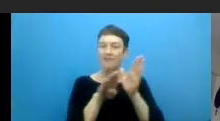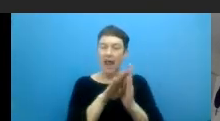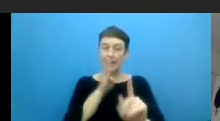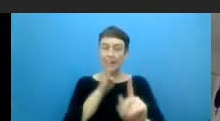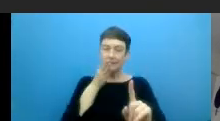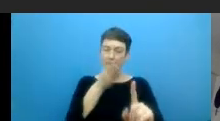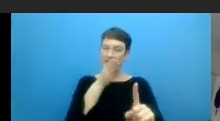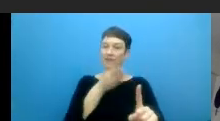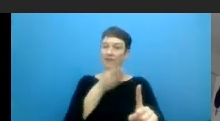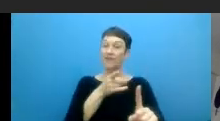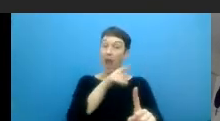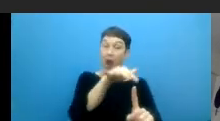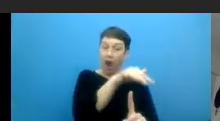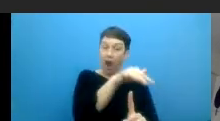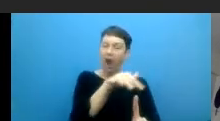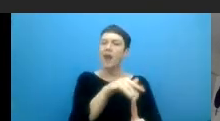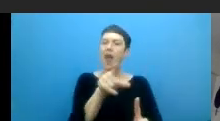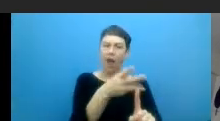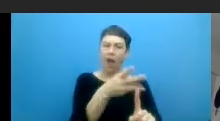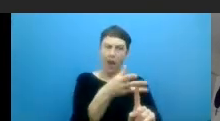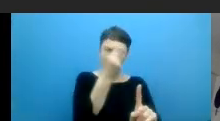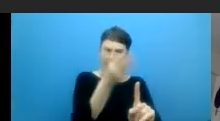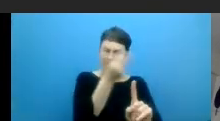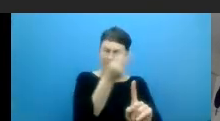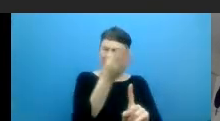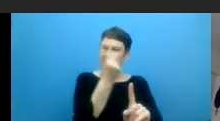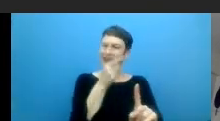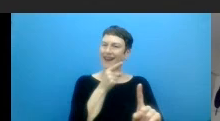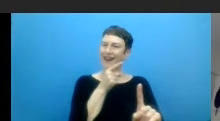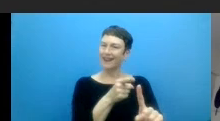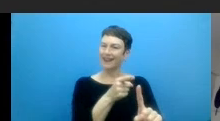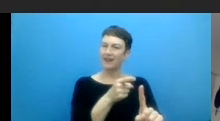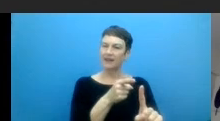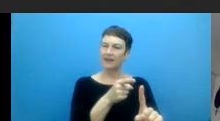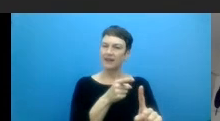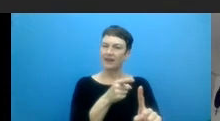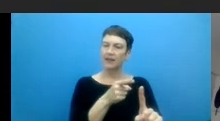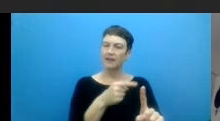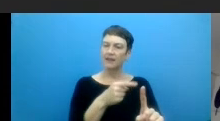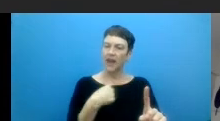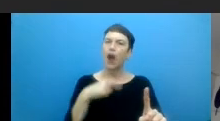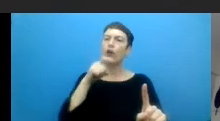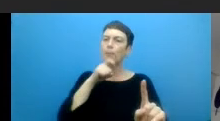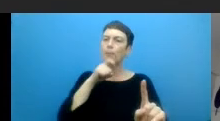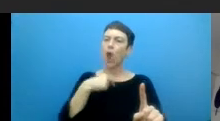we use the languages in a way that serves us best.